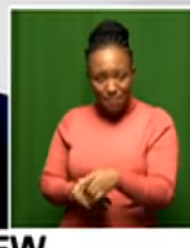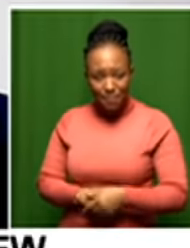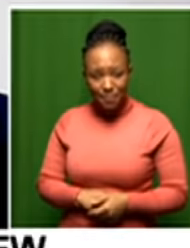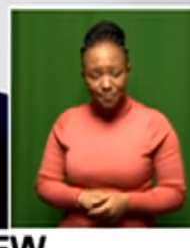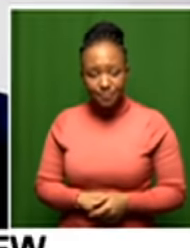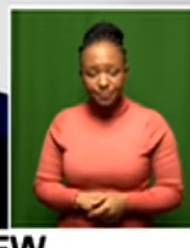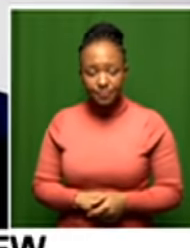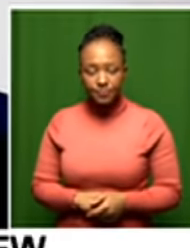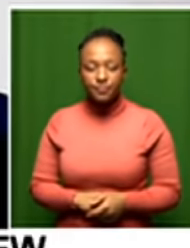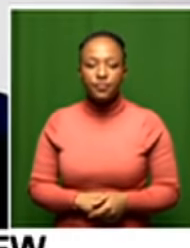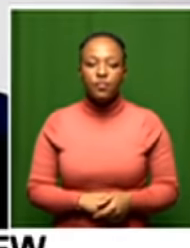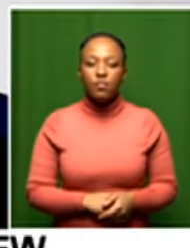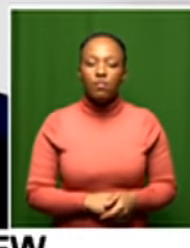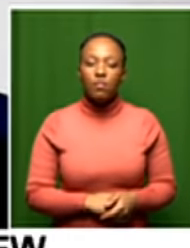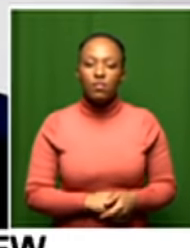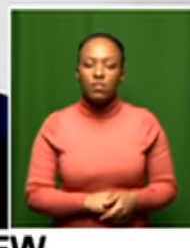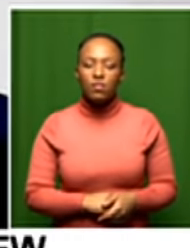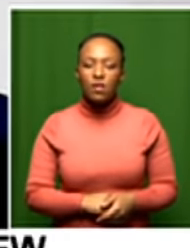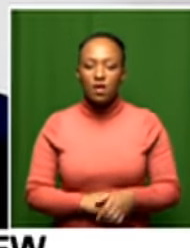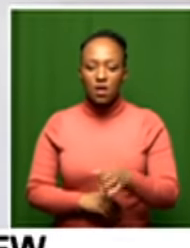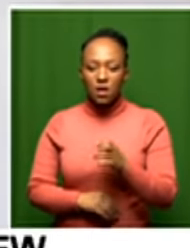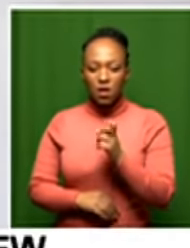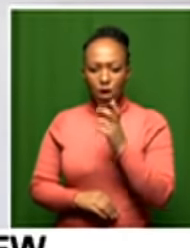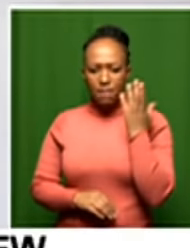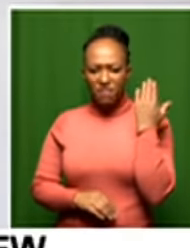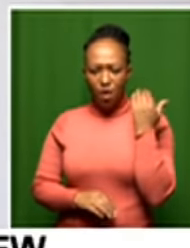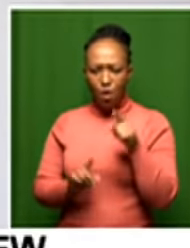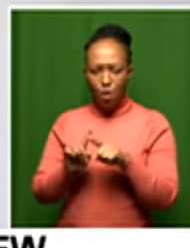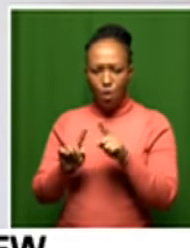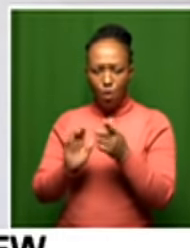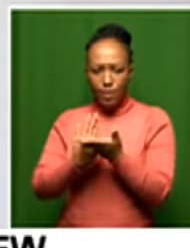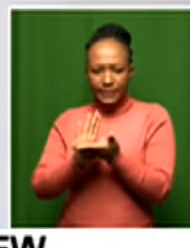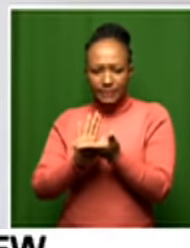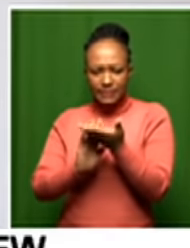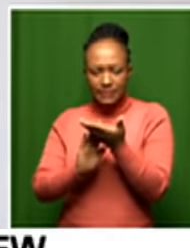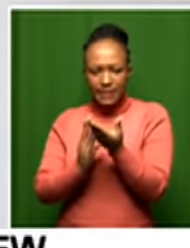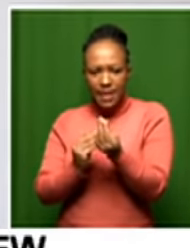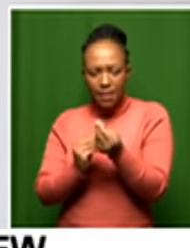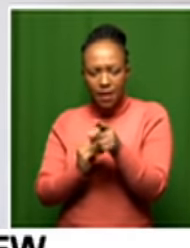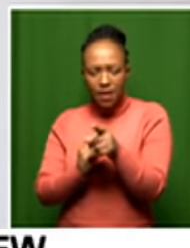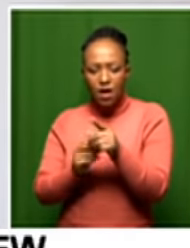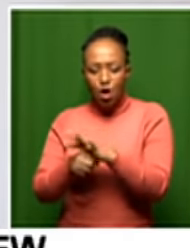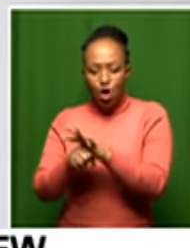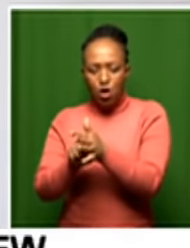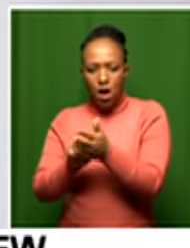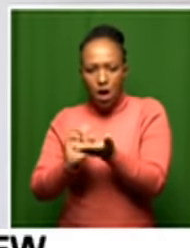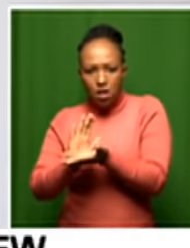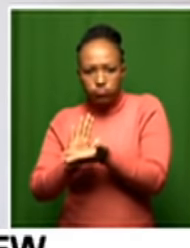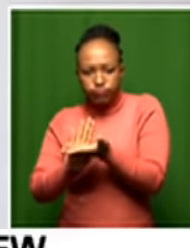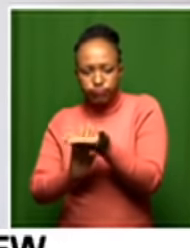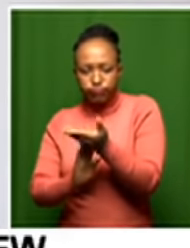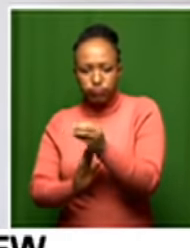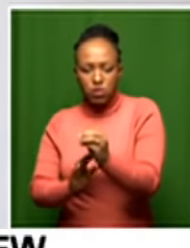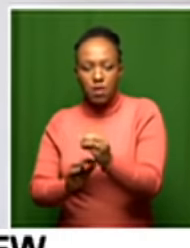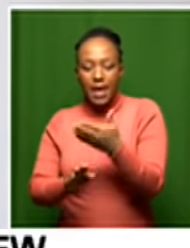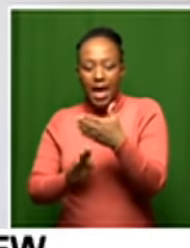Yeah, so if we look at when we were last on an increasing trajectory and reporting this number of cases, it was towards